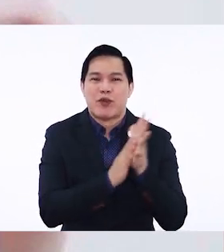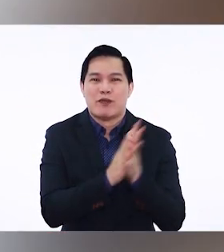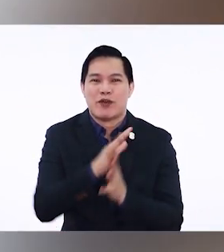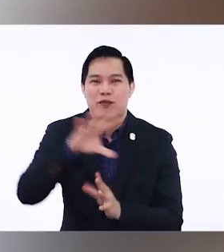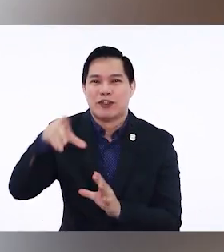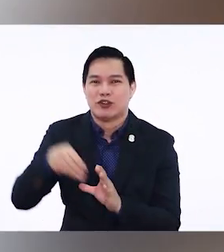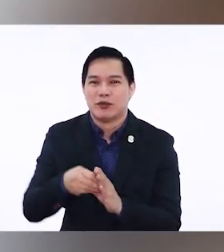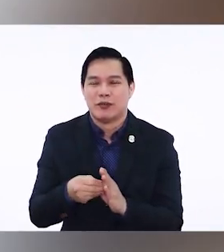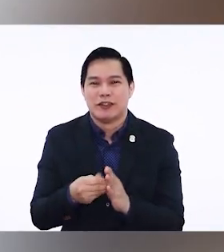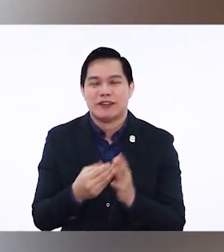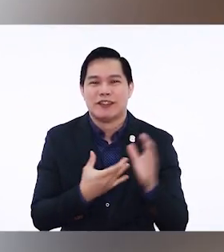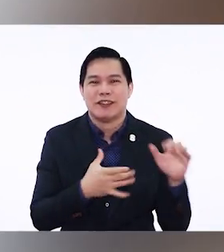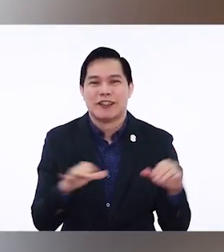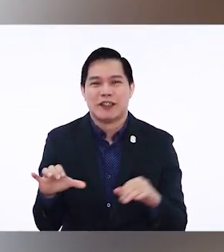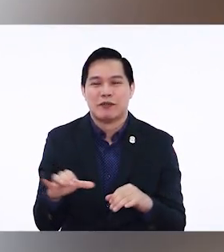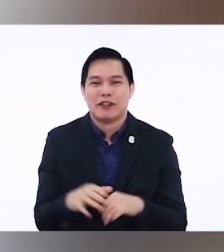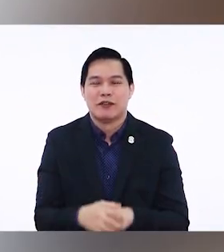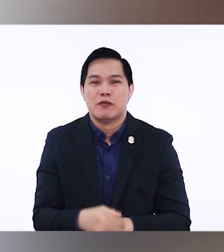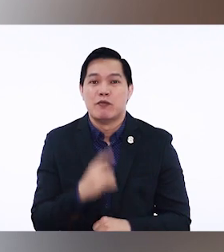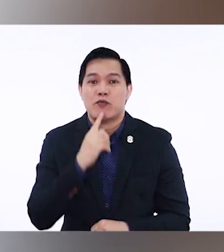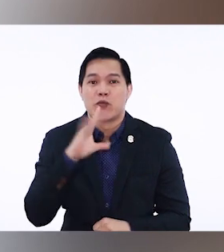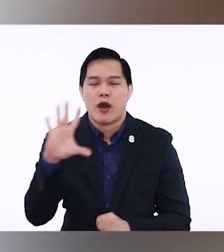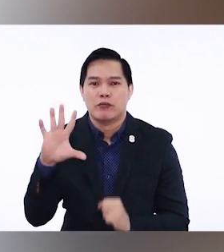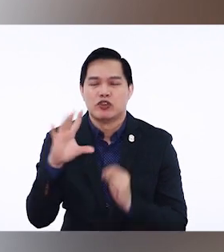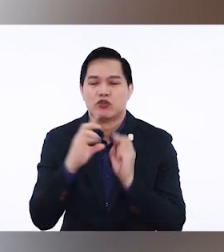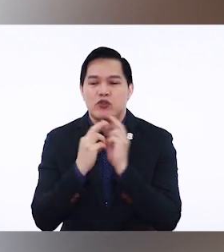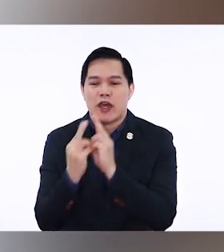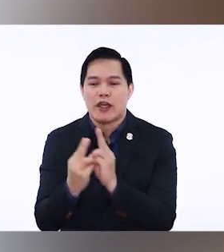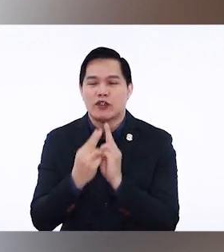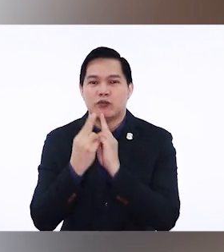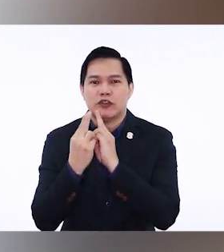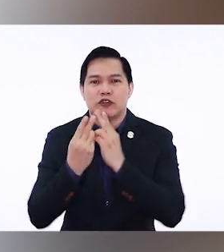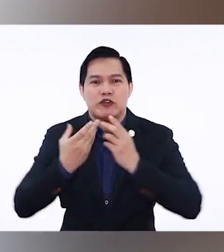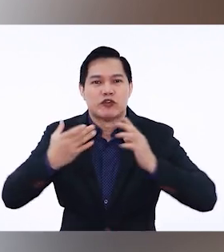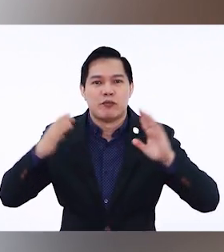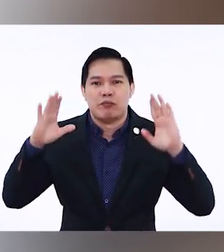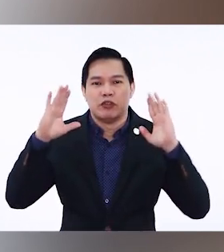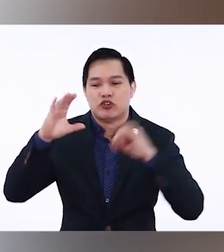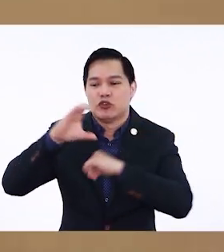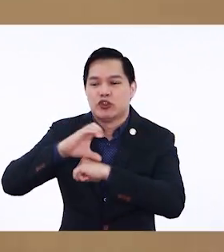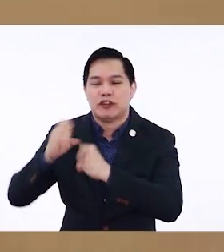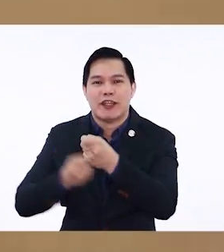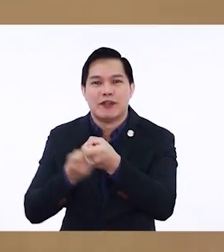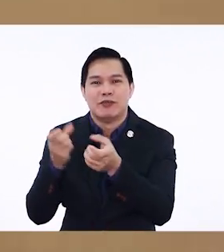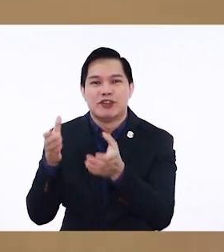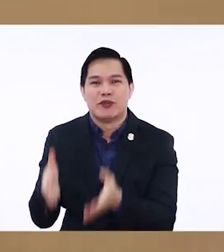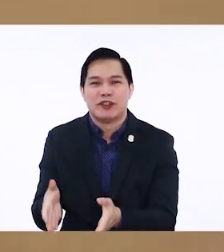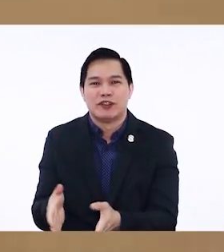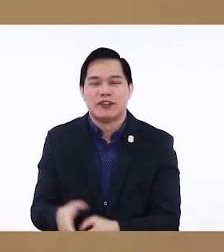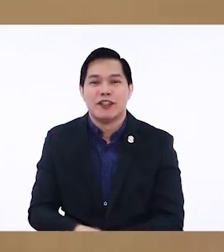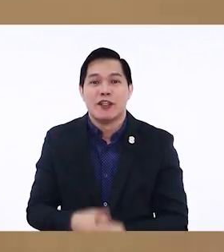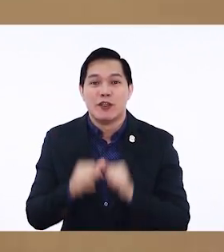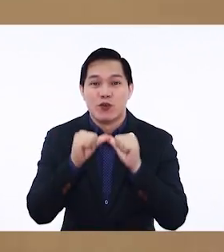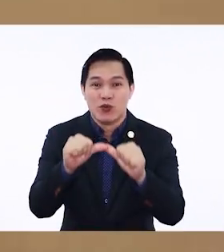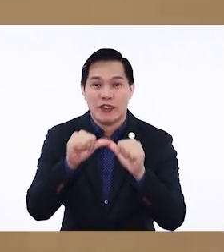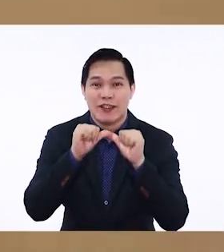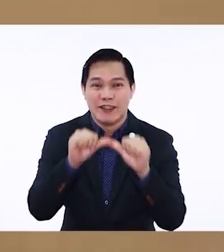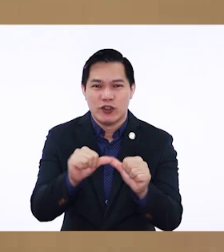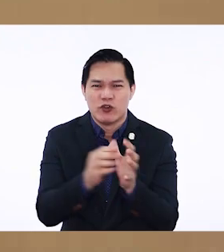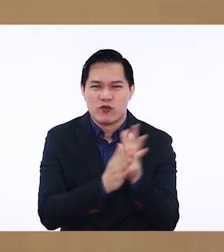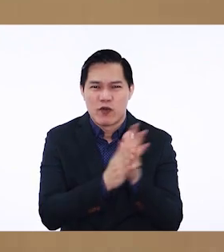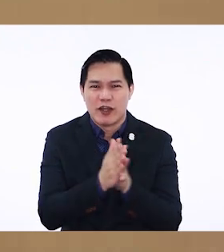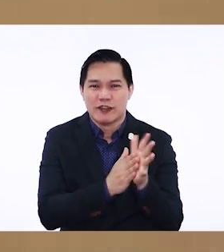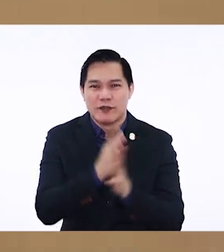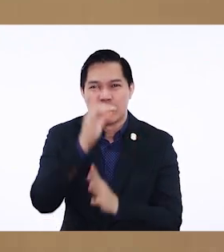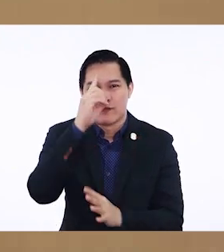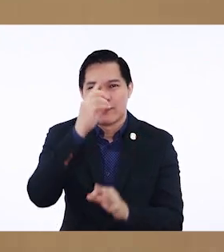in the said activity. They promised to be united with and submissive to the church administration. They will continue to be steadfast in